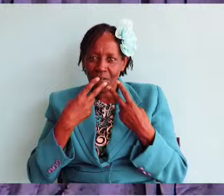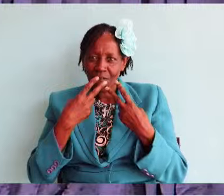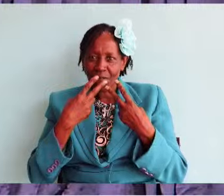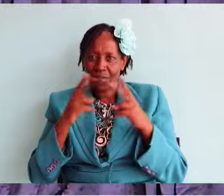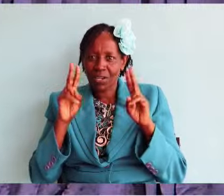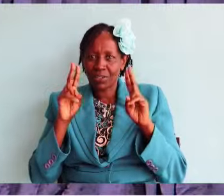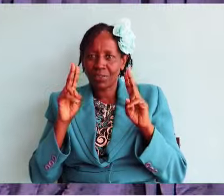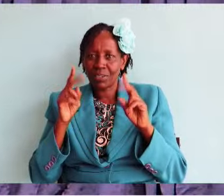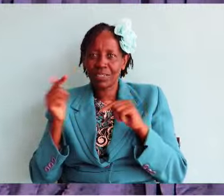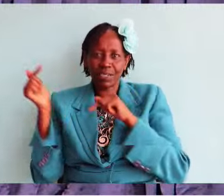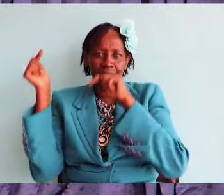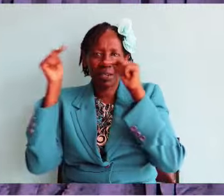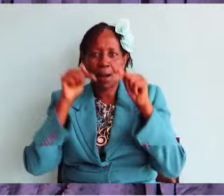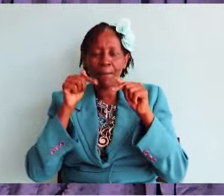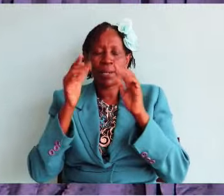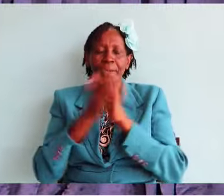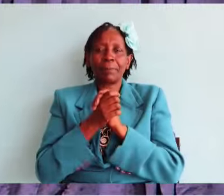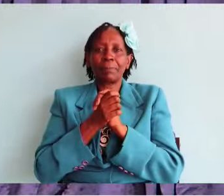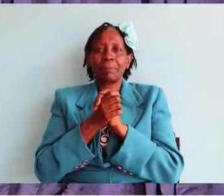Victory is coming.